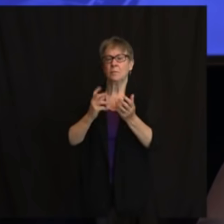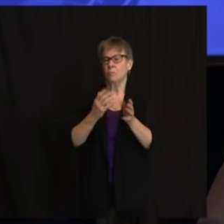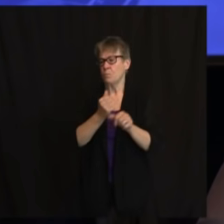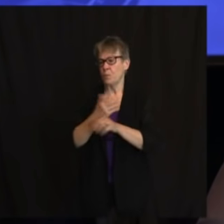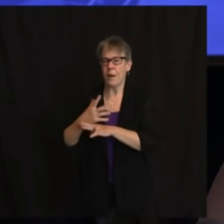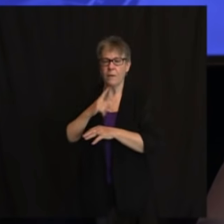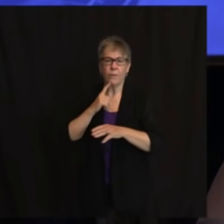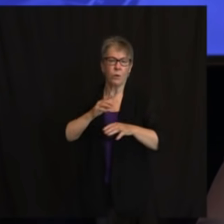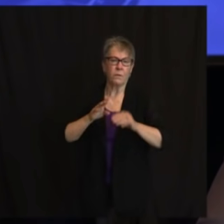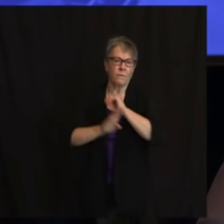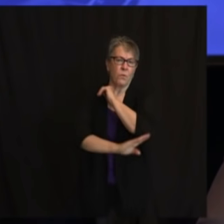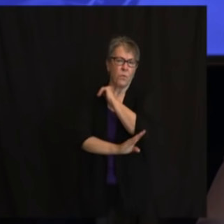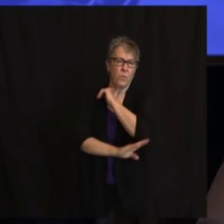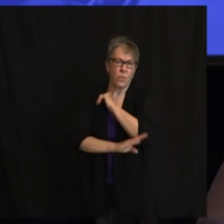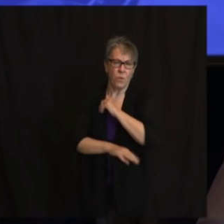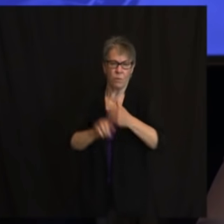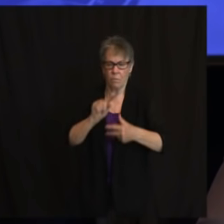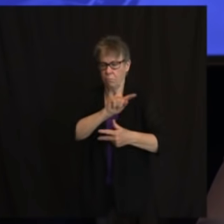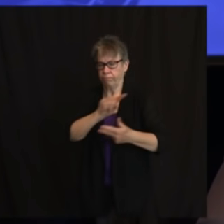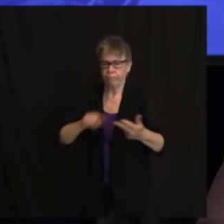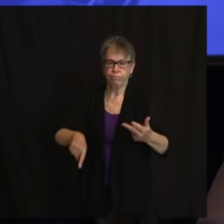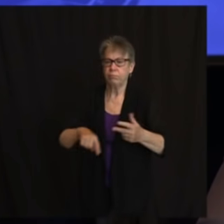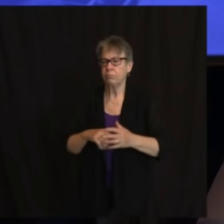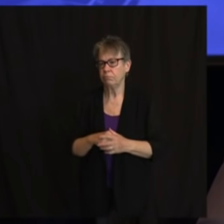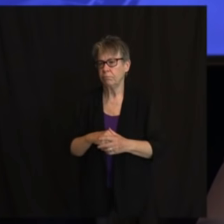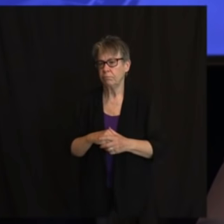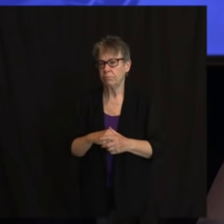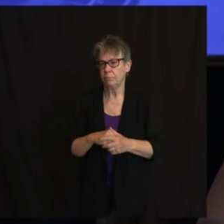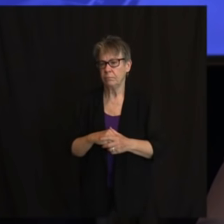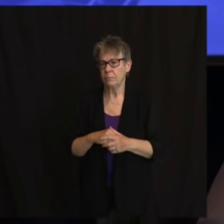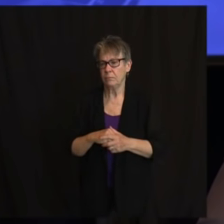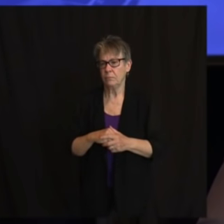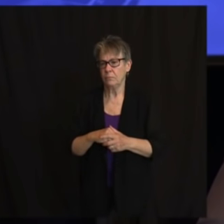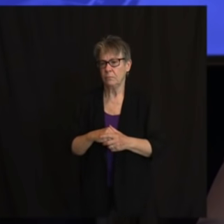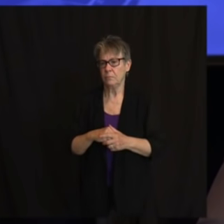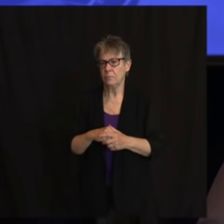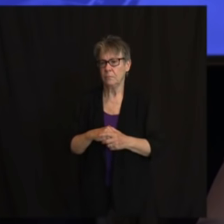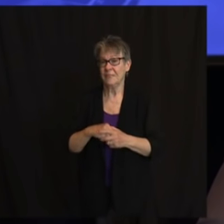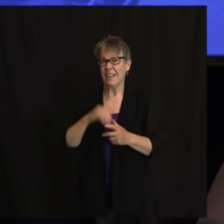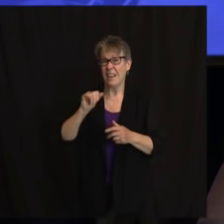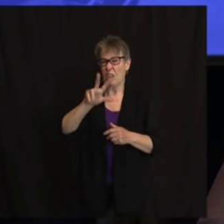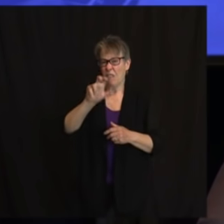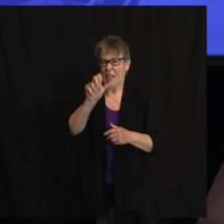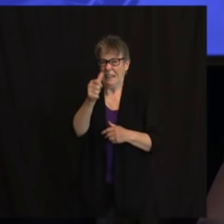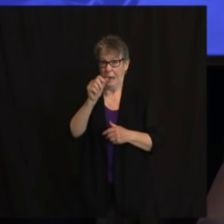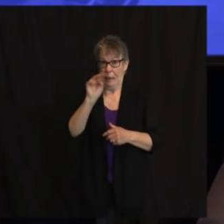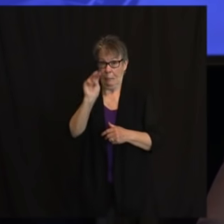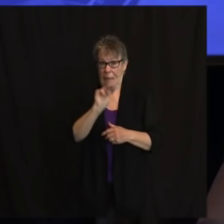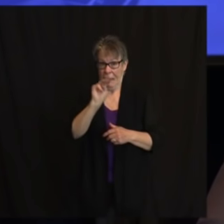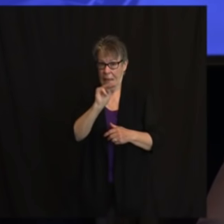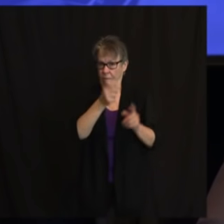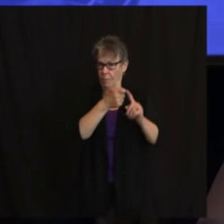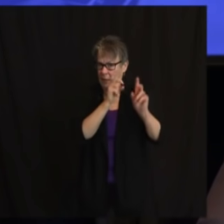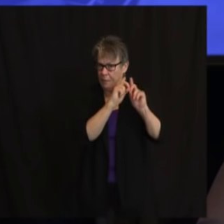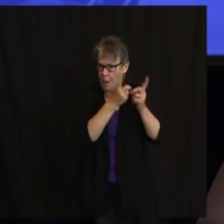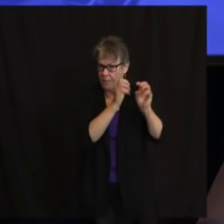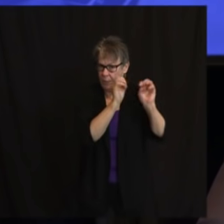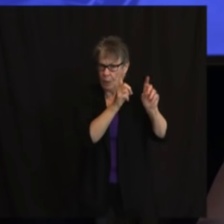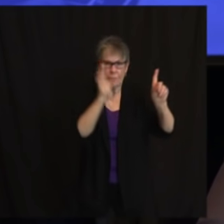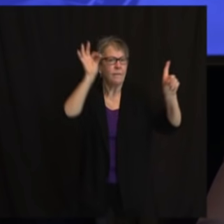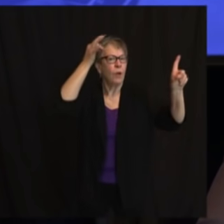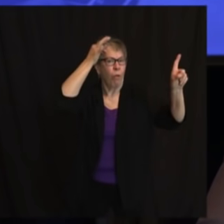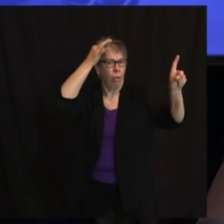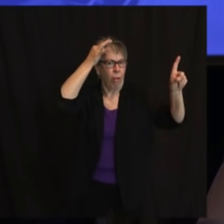purchasing technology, purchasing supplies to clean and sanitize schools, mental health supports, activities related to summer learning,